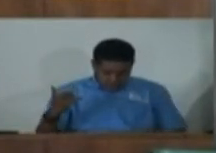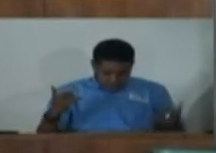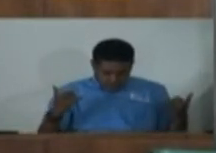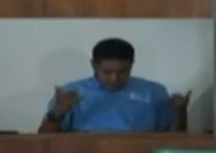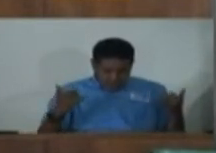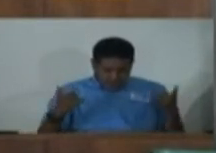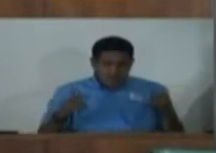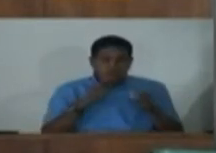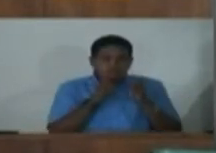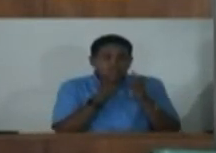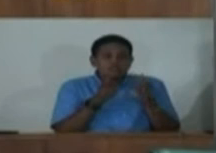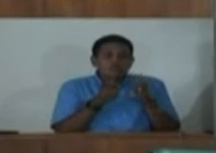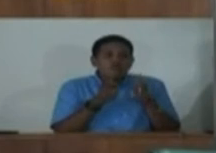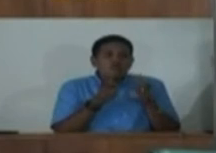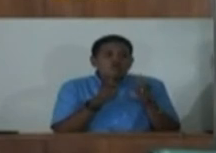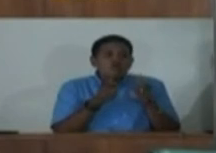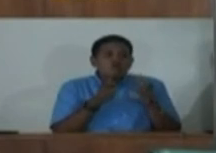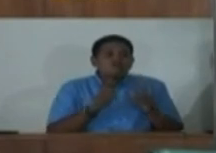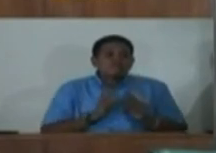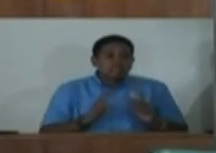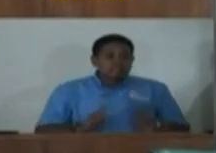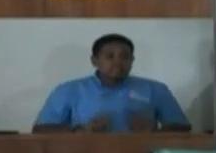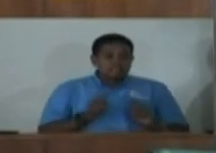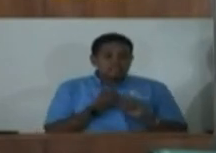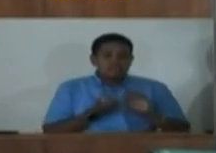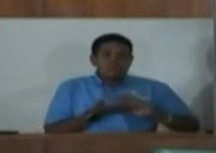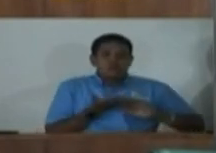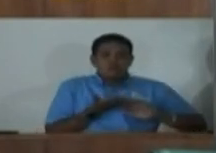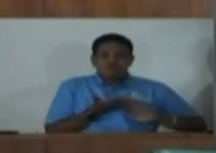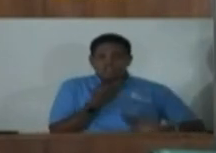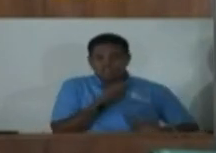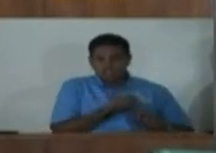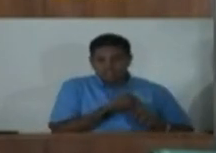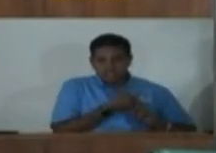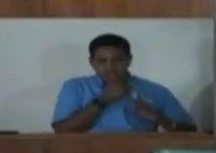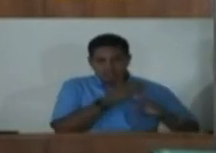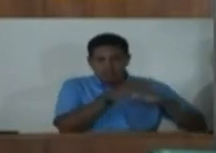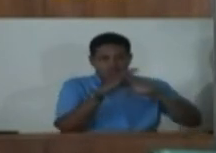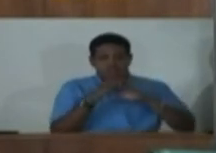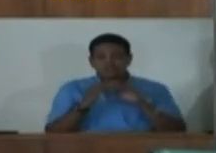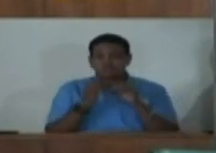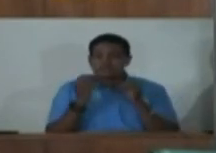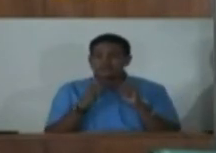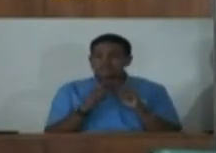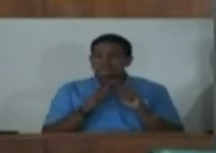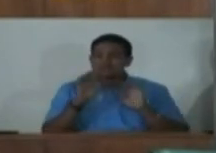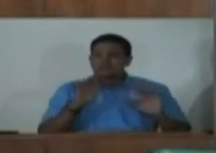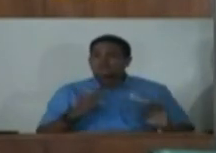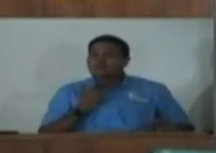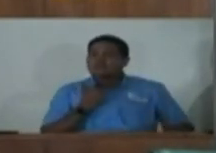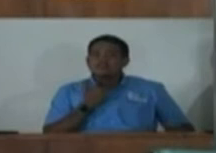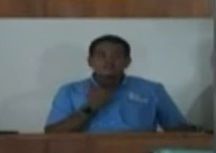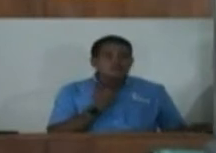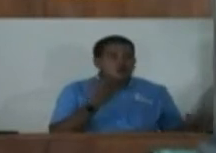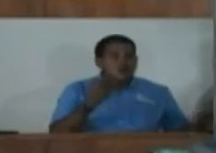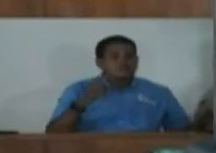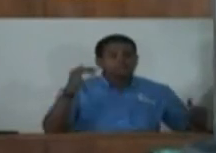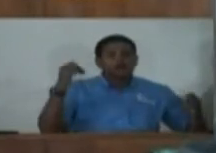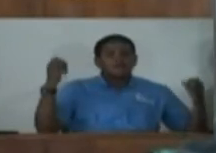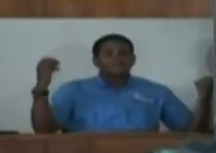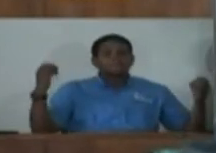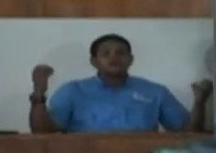a small physical operation, constrained in many respects by the number